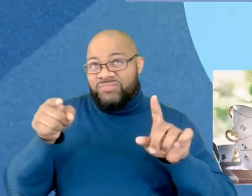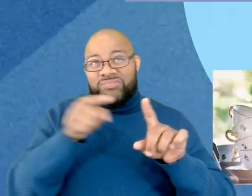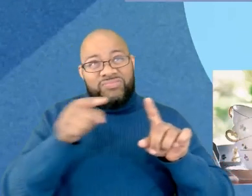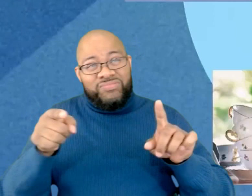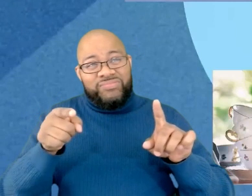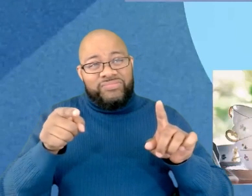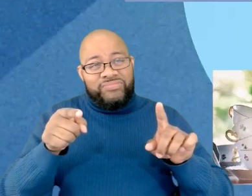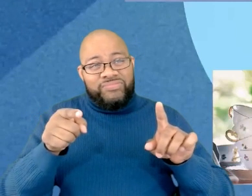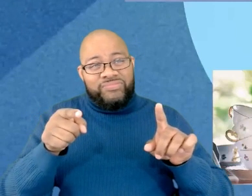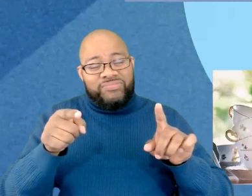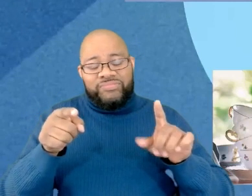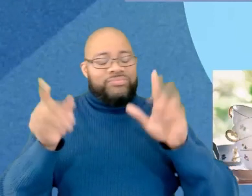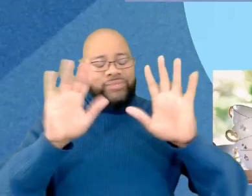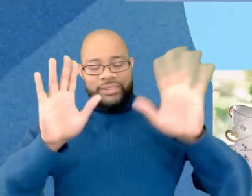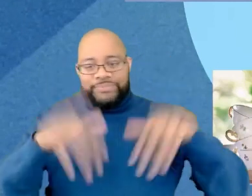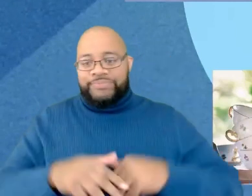immortal.